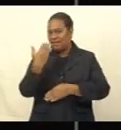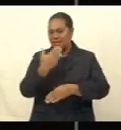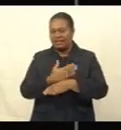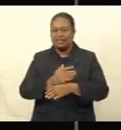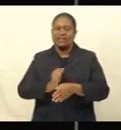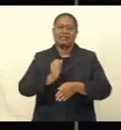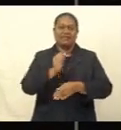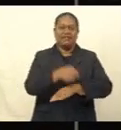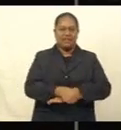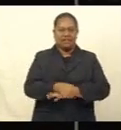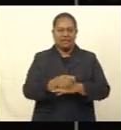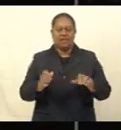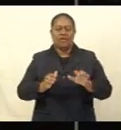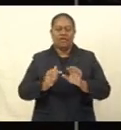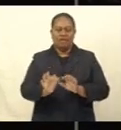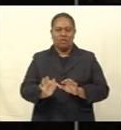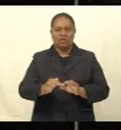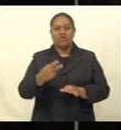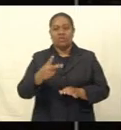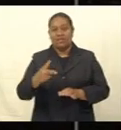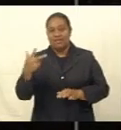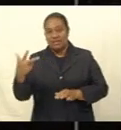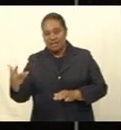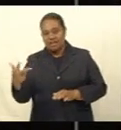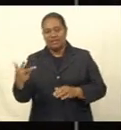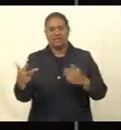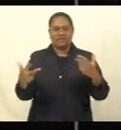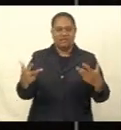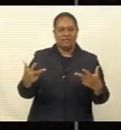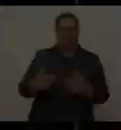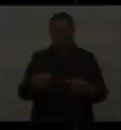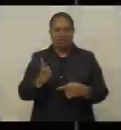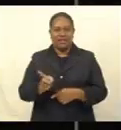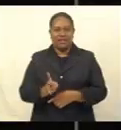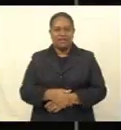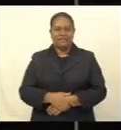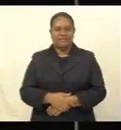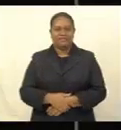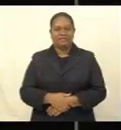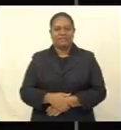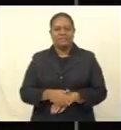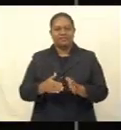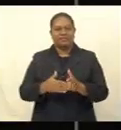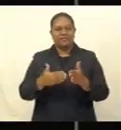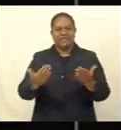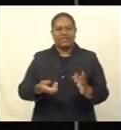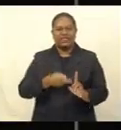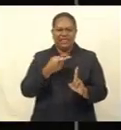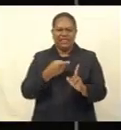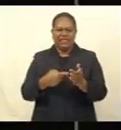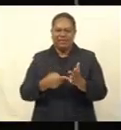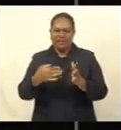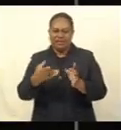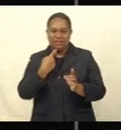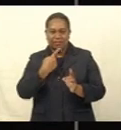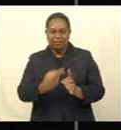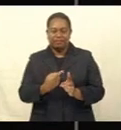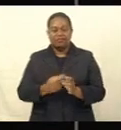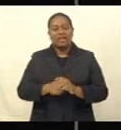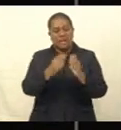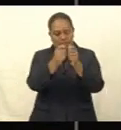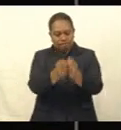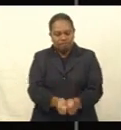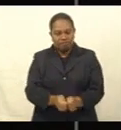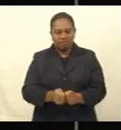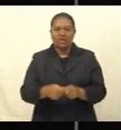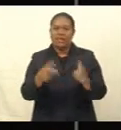defeated the Force 21-9 in the semi-final at GIO Stadium. Debutant Aquila Tabakaturanga scored a